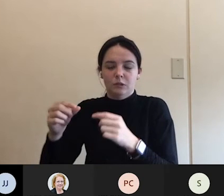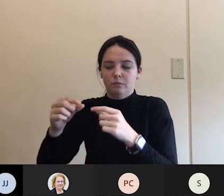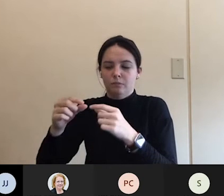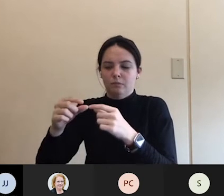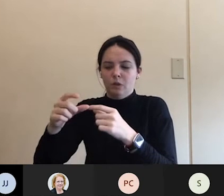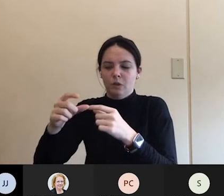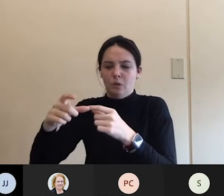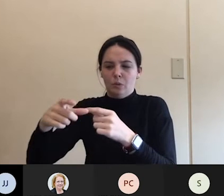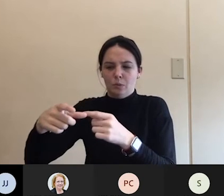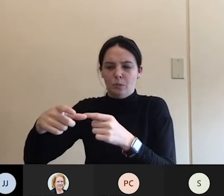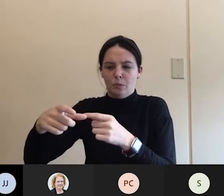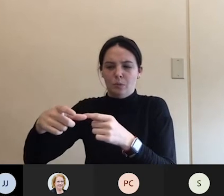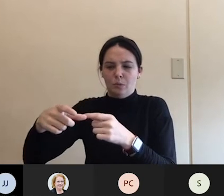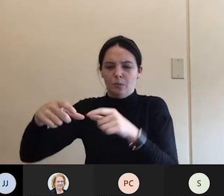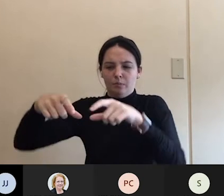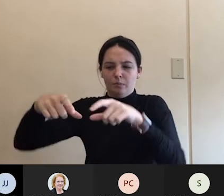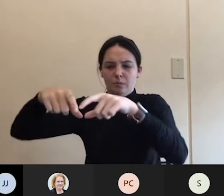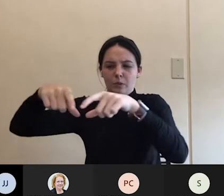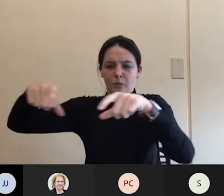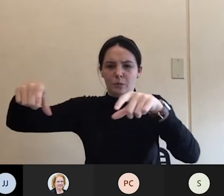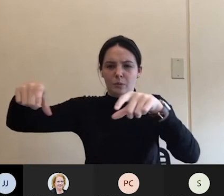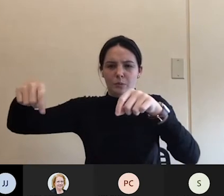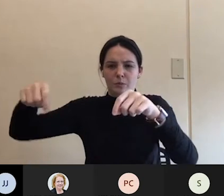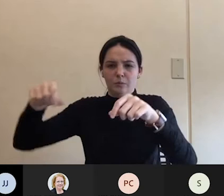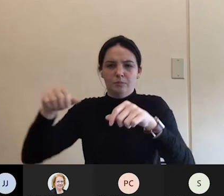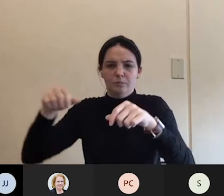All right.